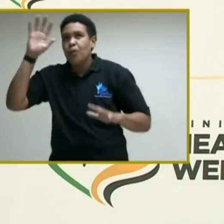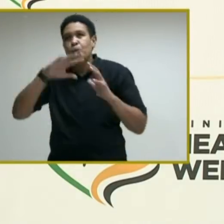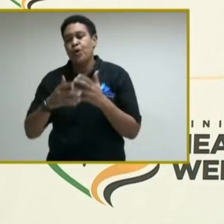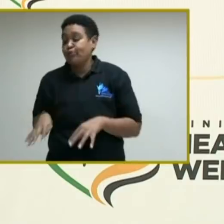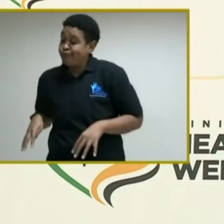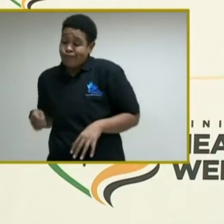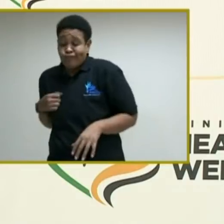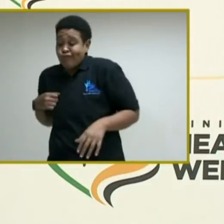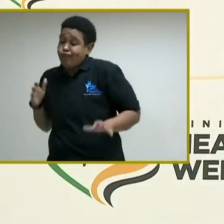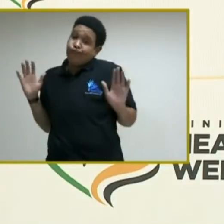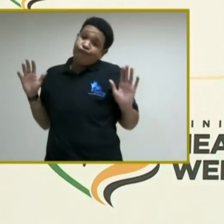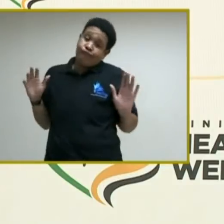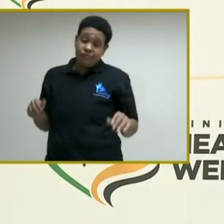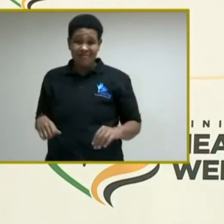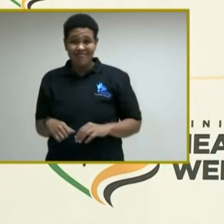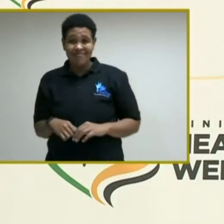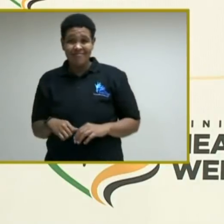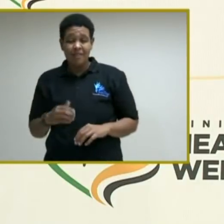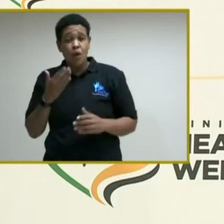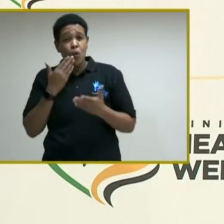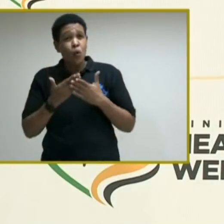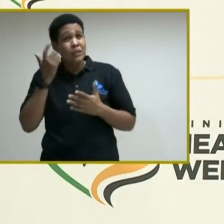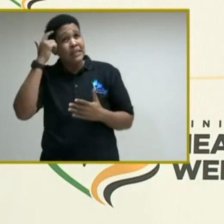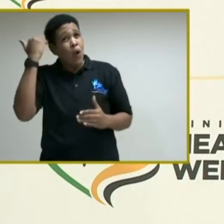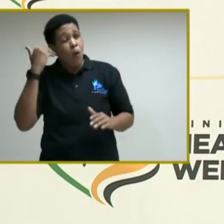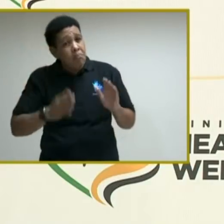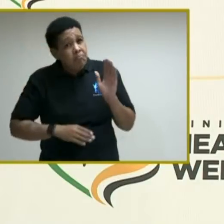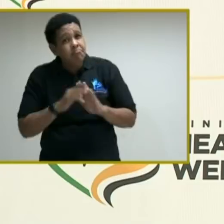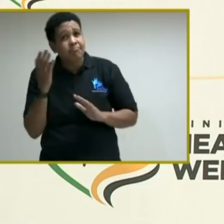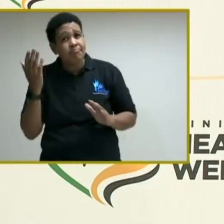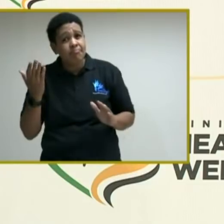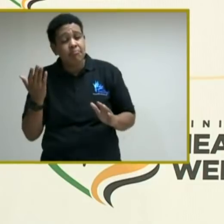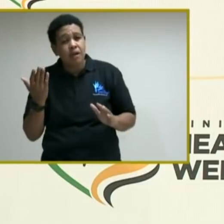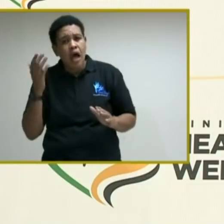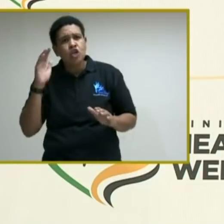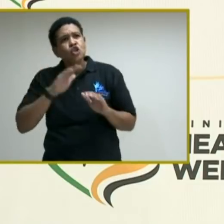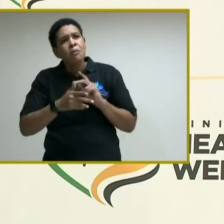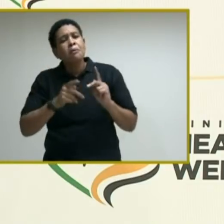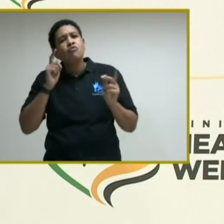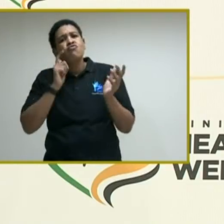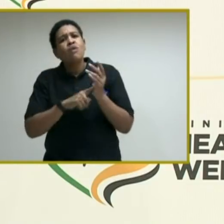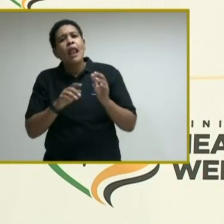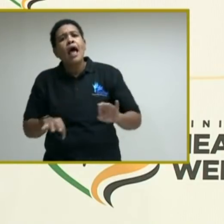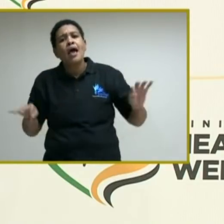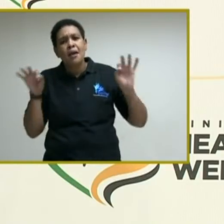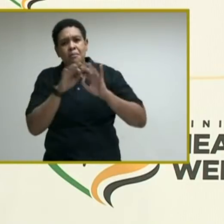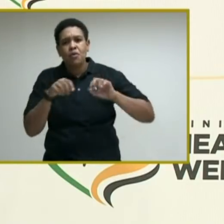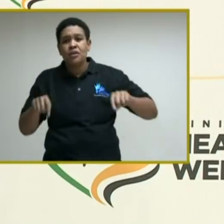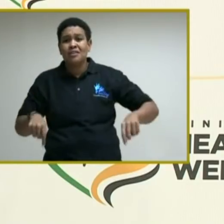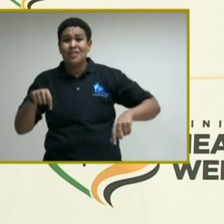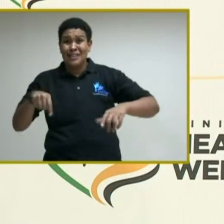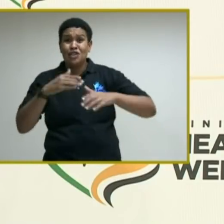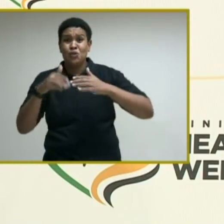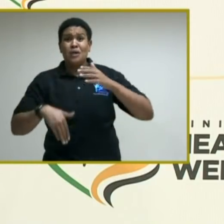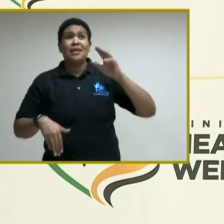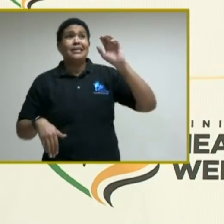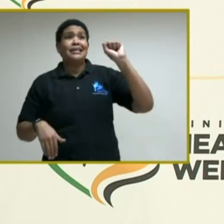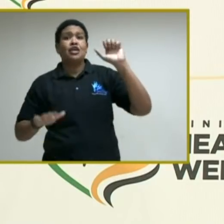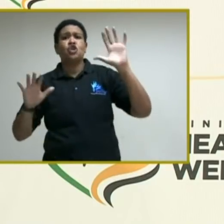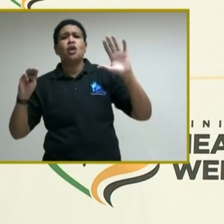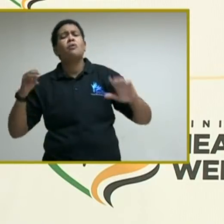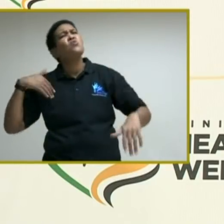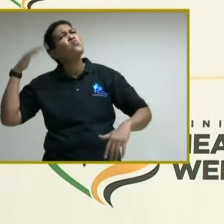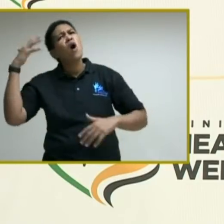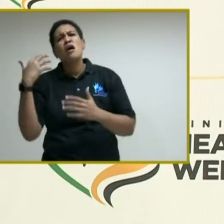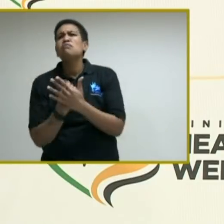recognize the importance of this. So let's make this weekend a good weekend for the vaccination program. Let's